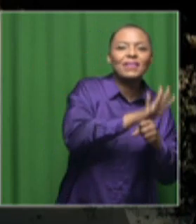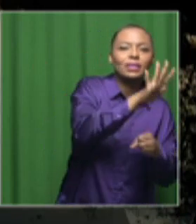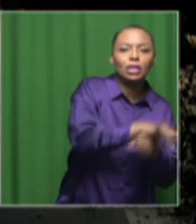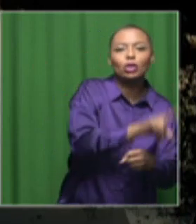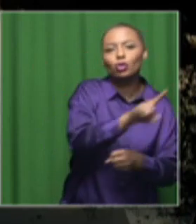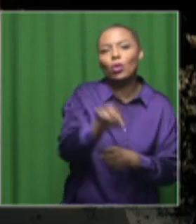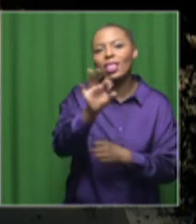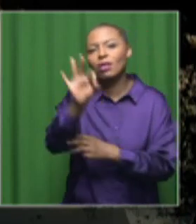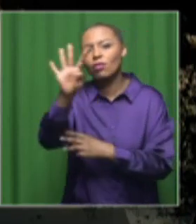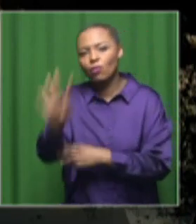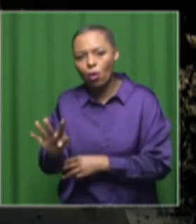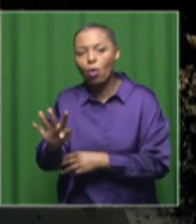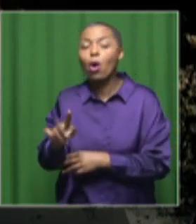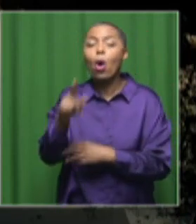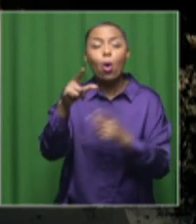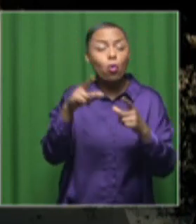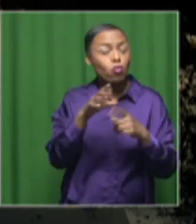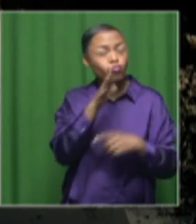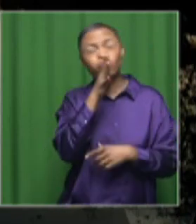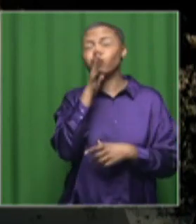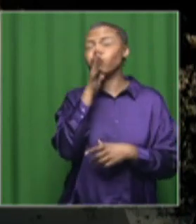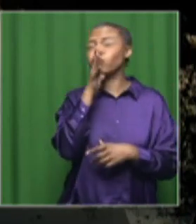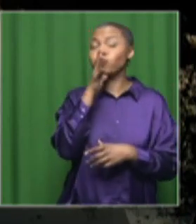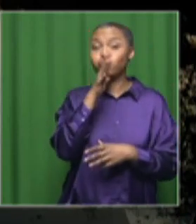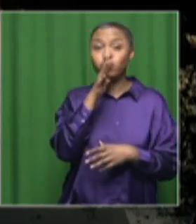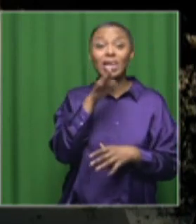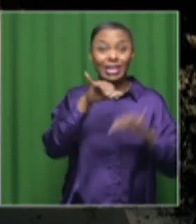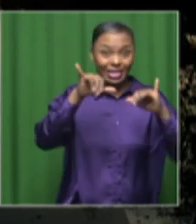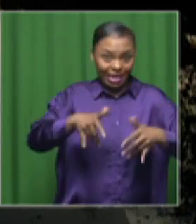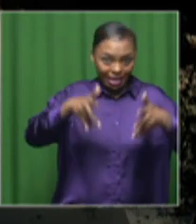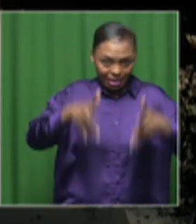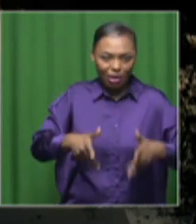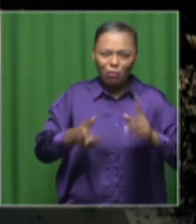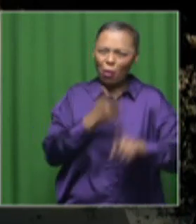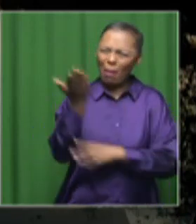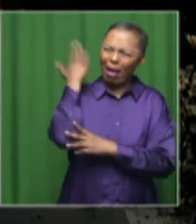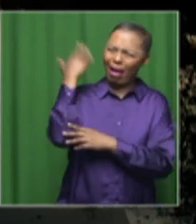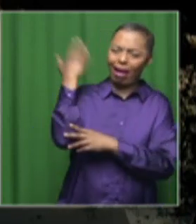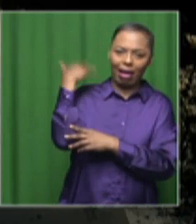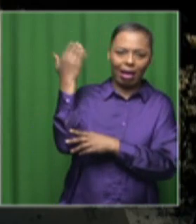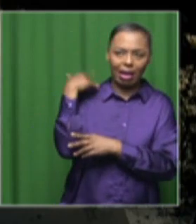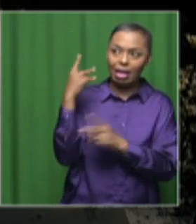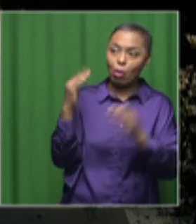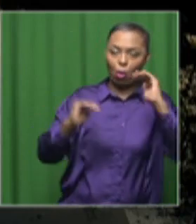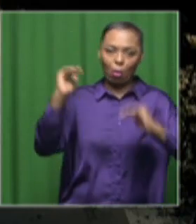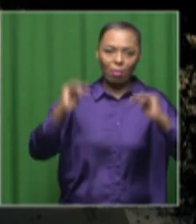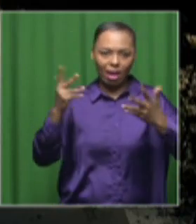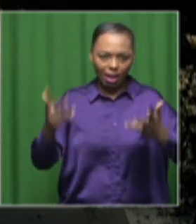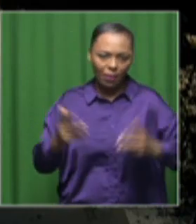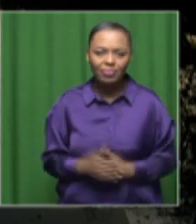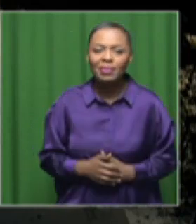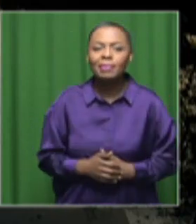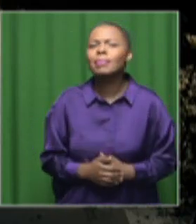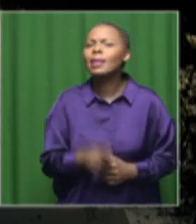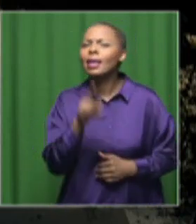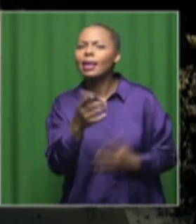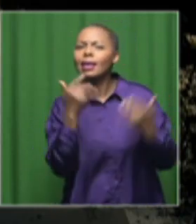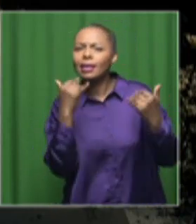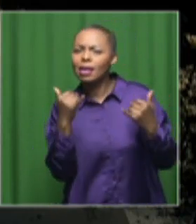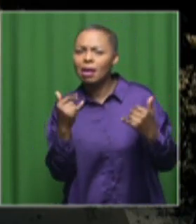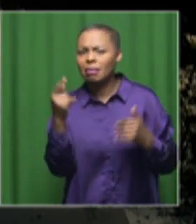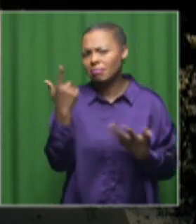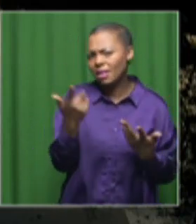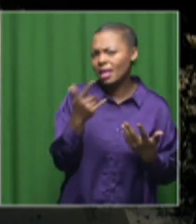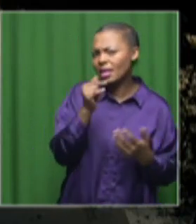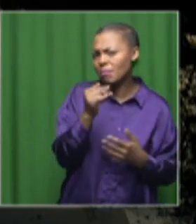34 being the biggest group in age categories. Now, does the planning follow this data if you consider that